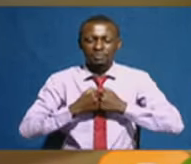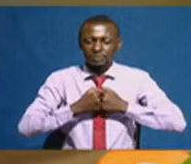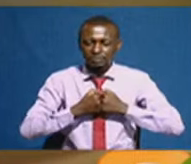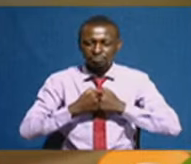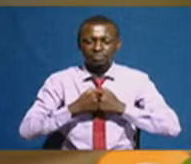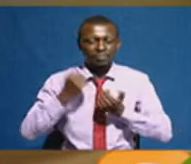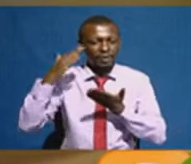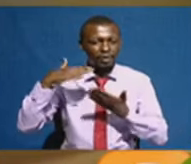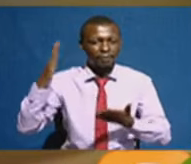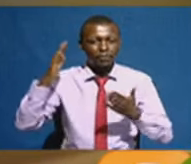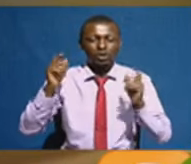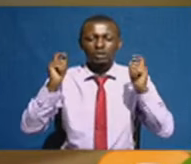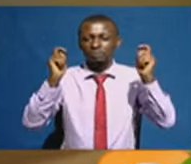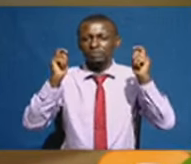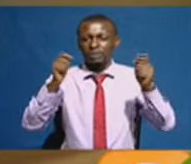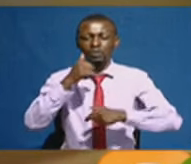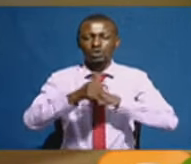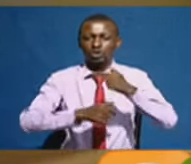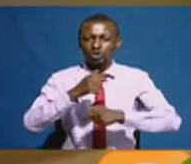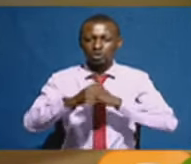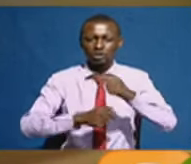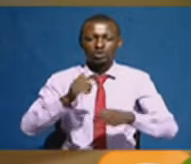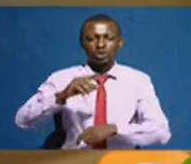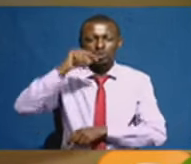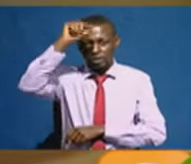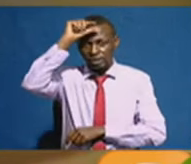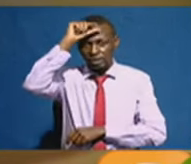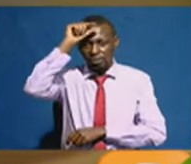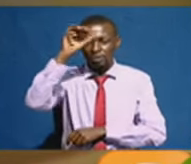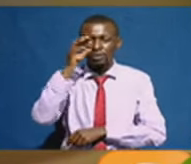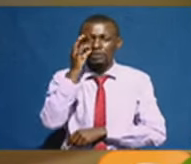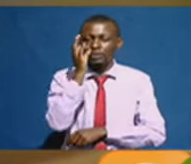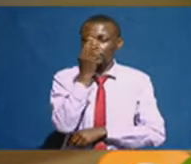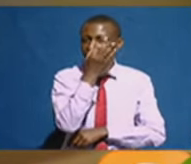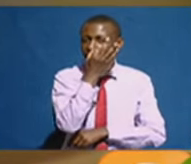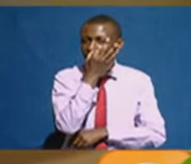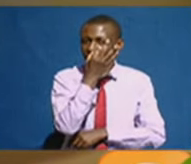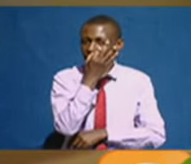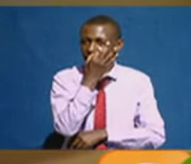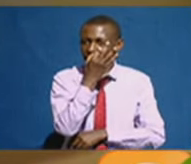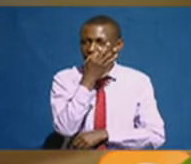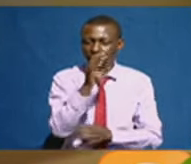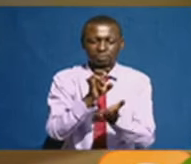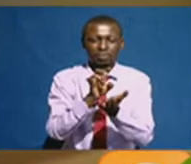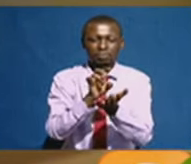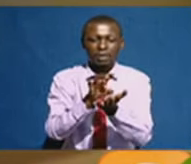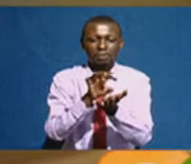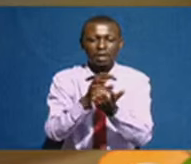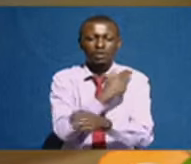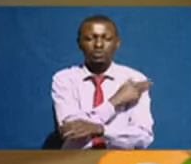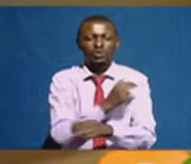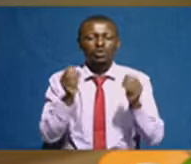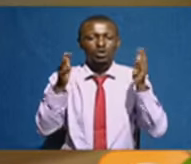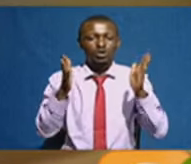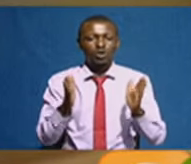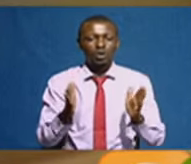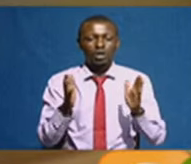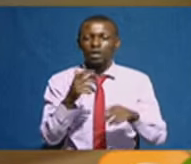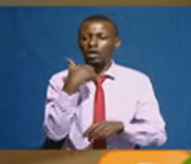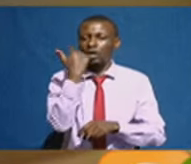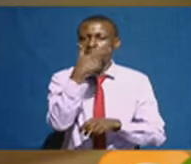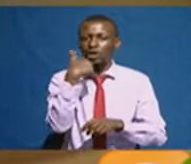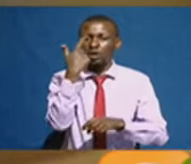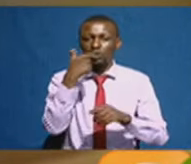are striking, because, one, the county government of Nyeri has suspended the doctors who are on